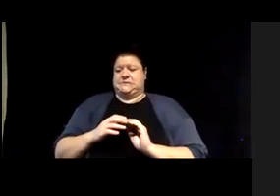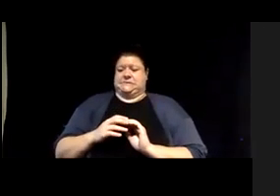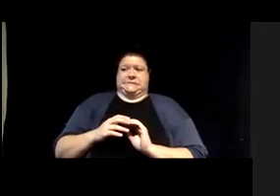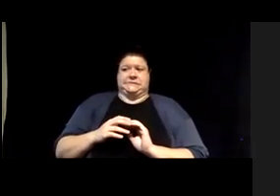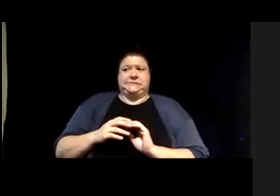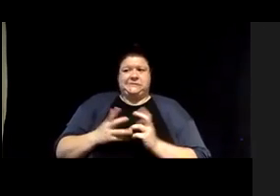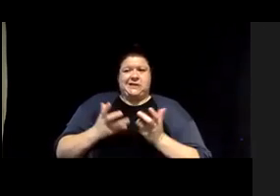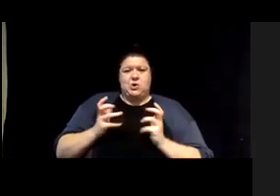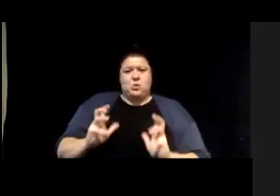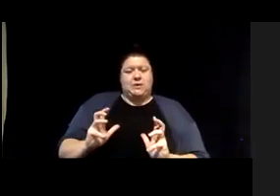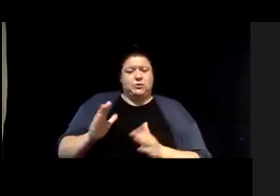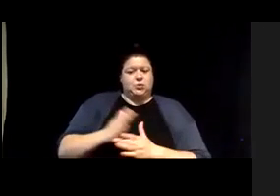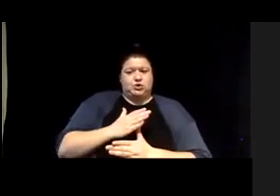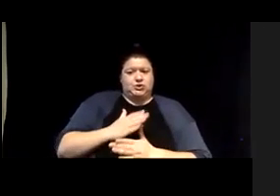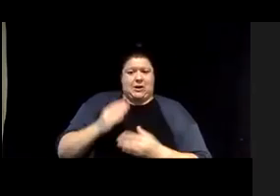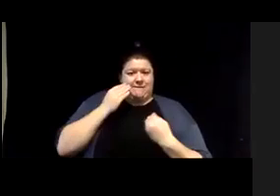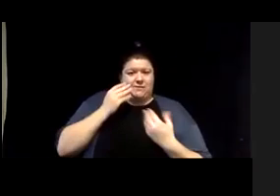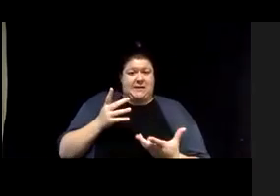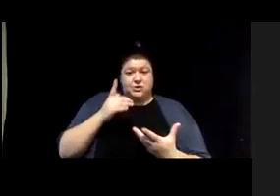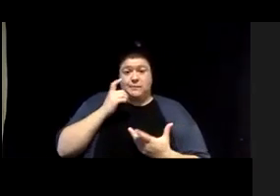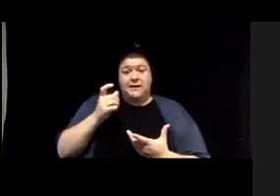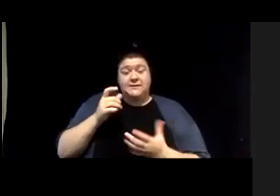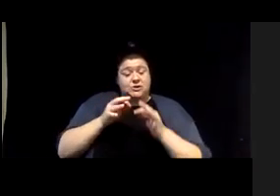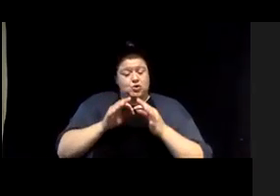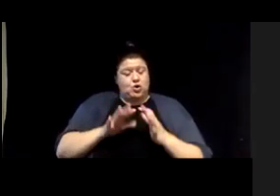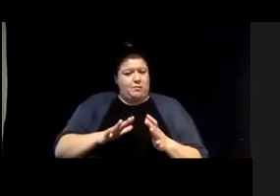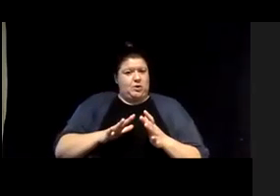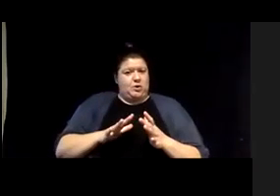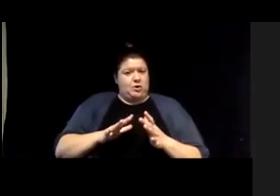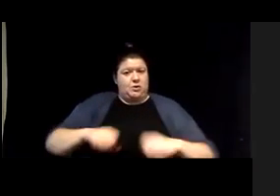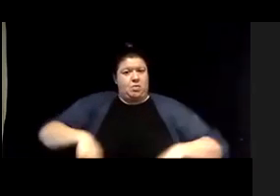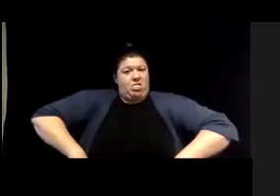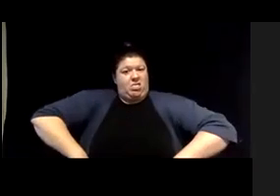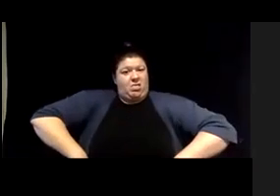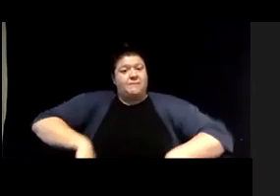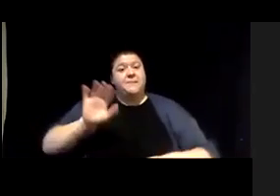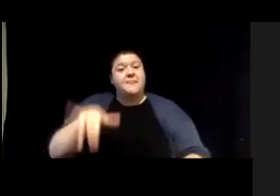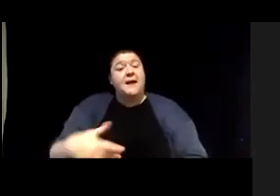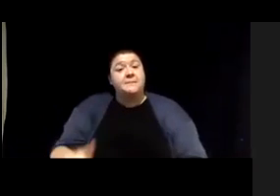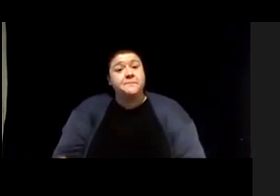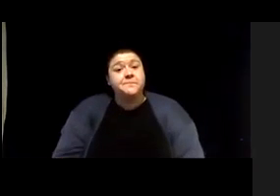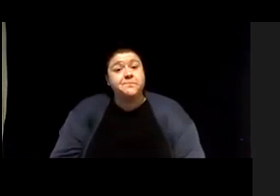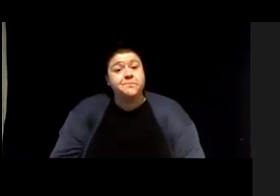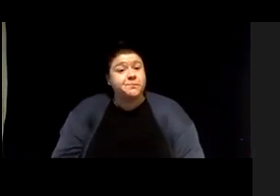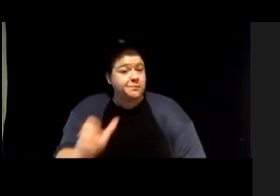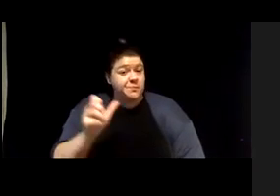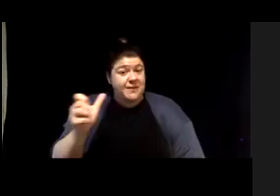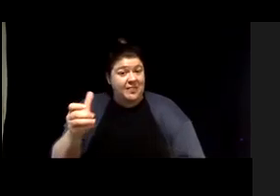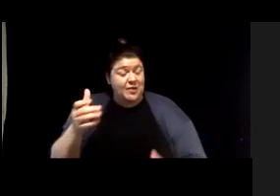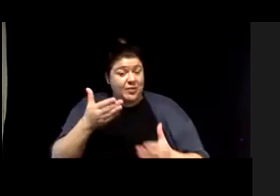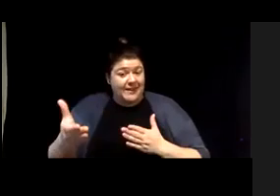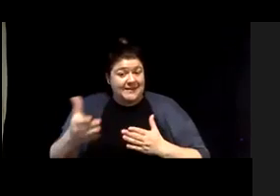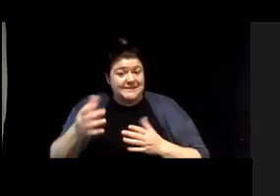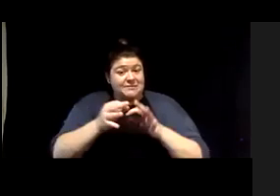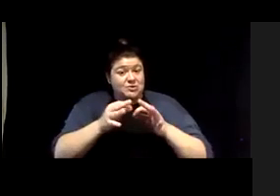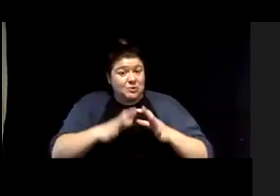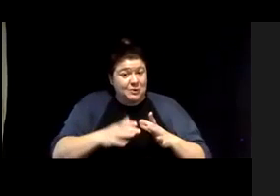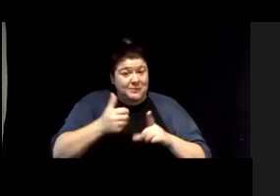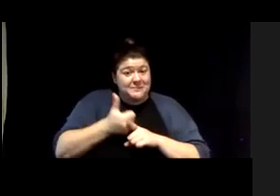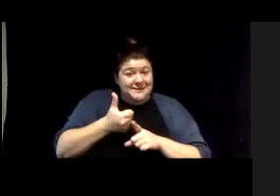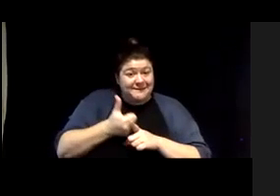as they were before they came in with you. Another thing is that if the interpreter